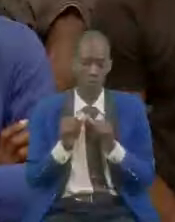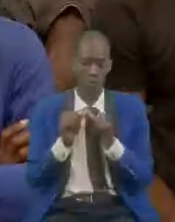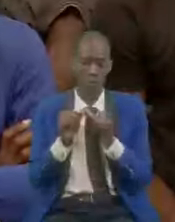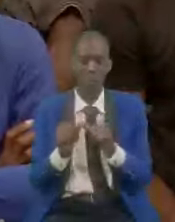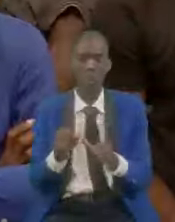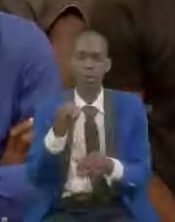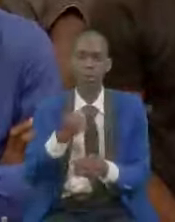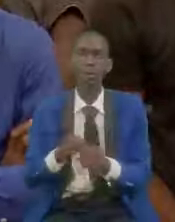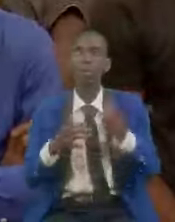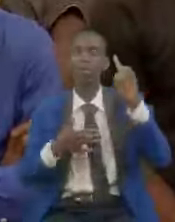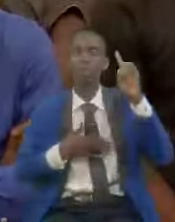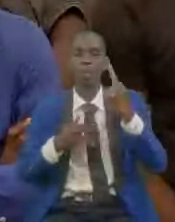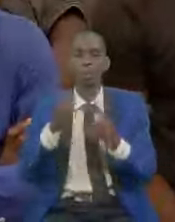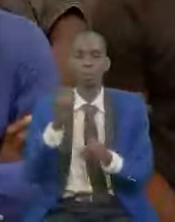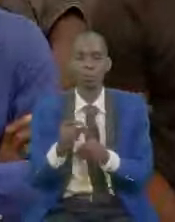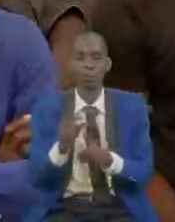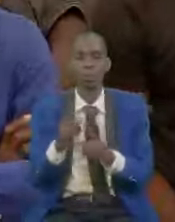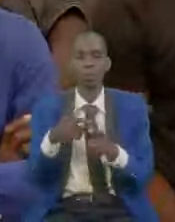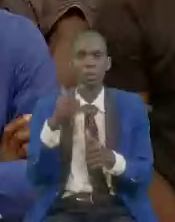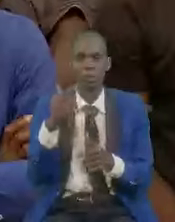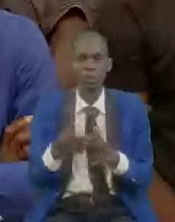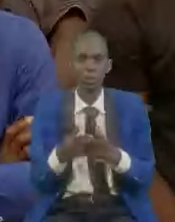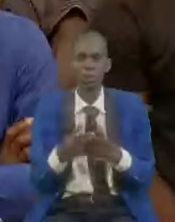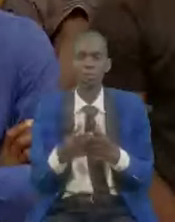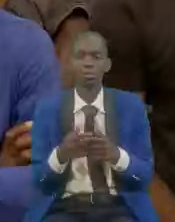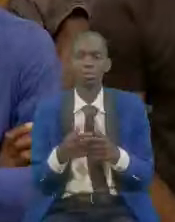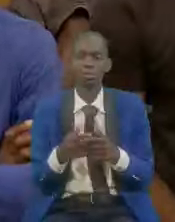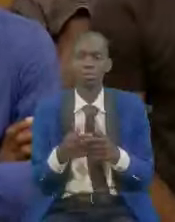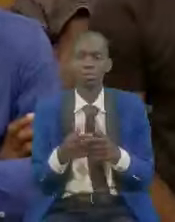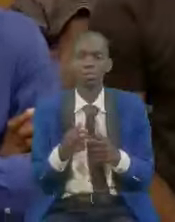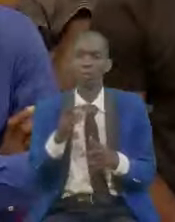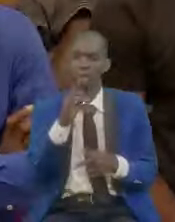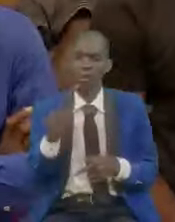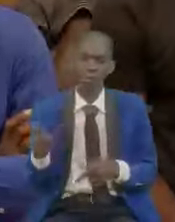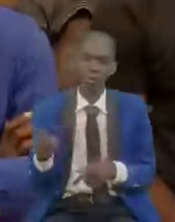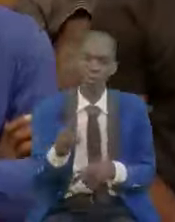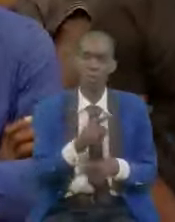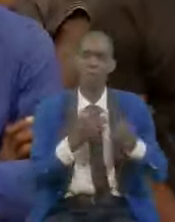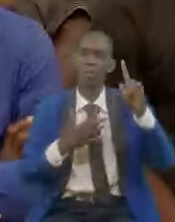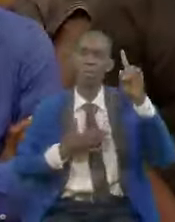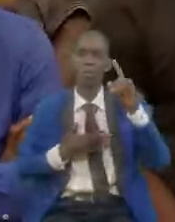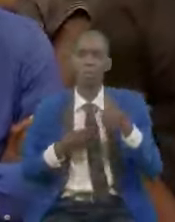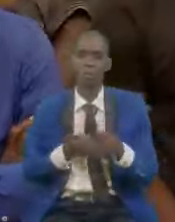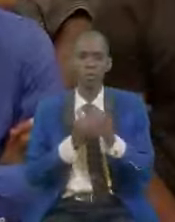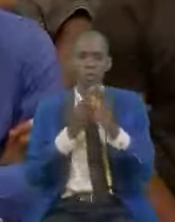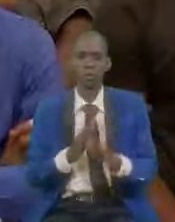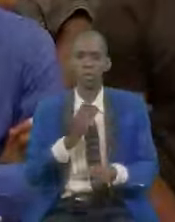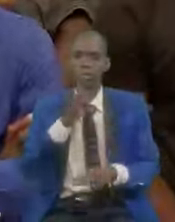my word, then are ye my disciples